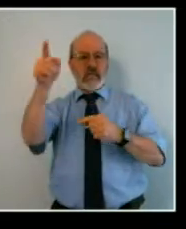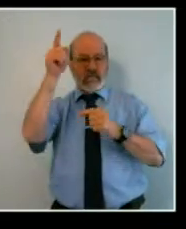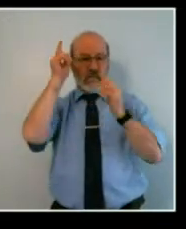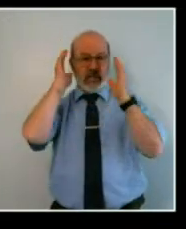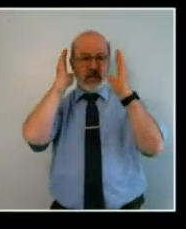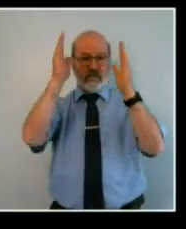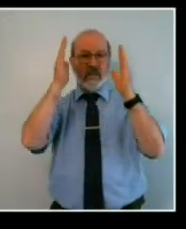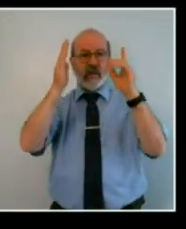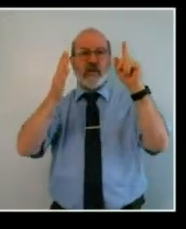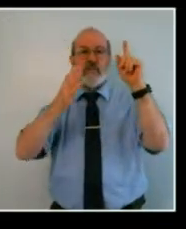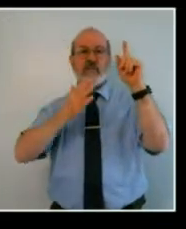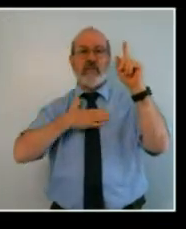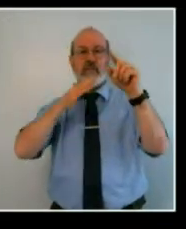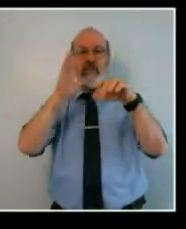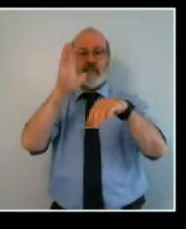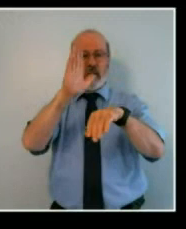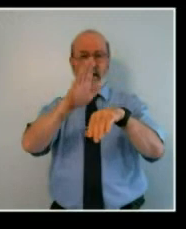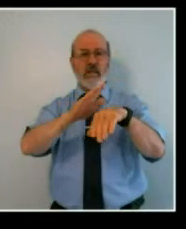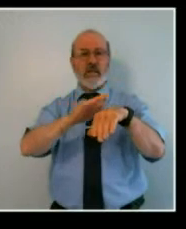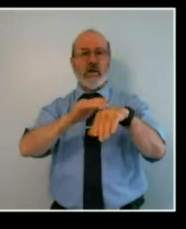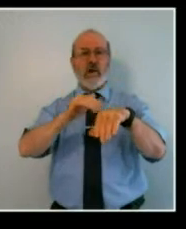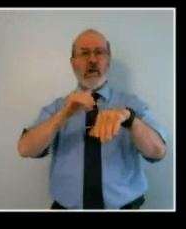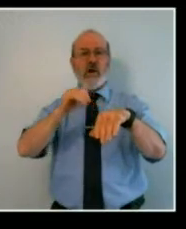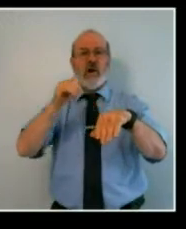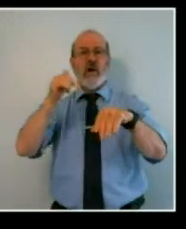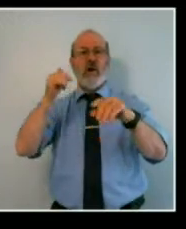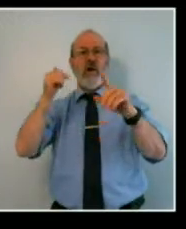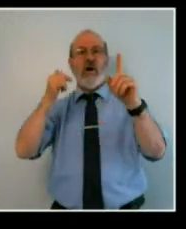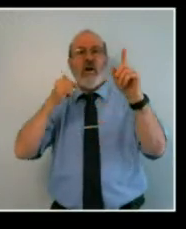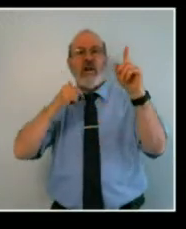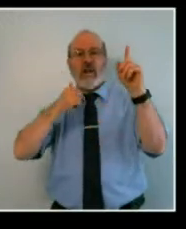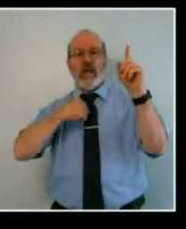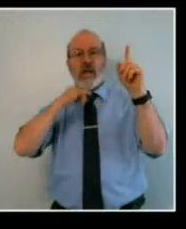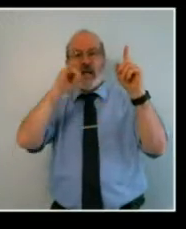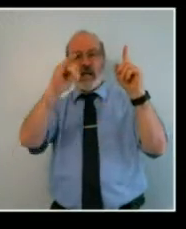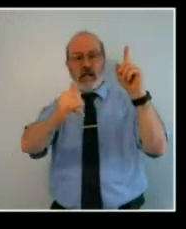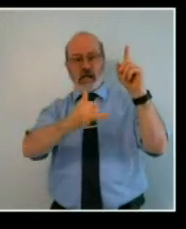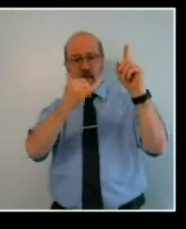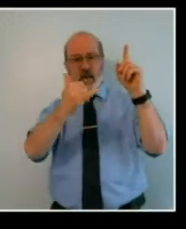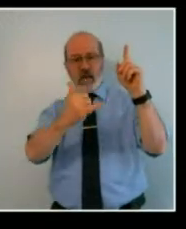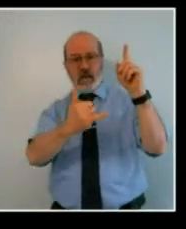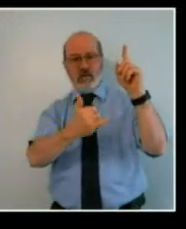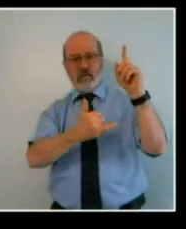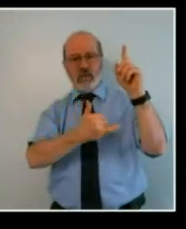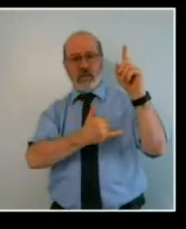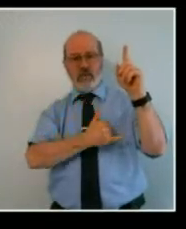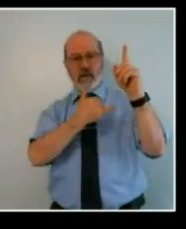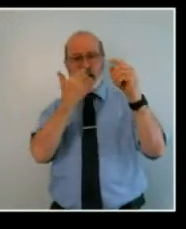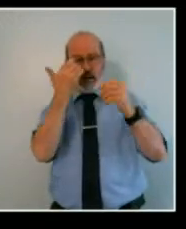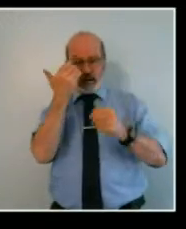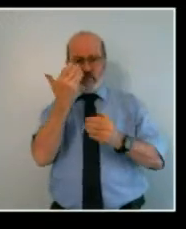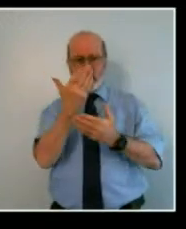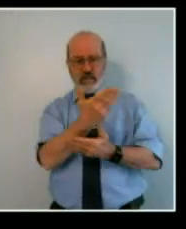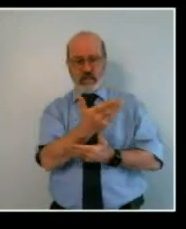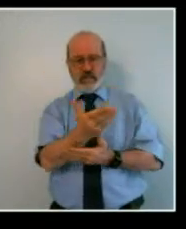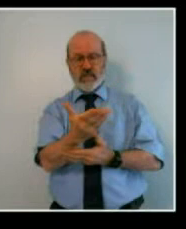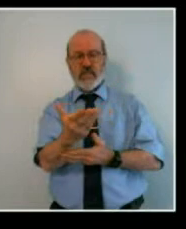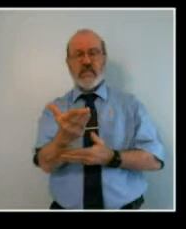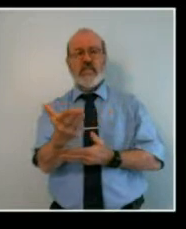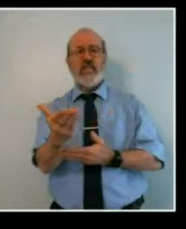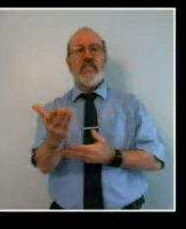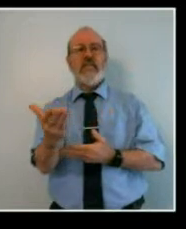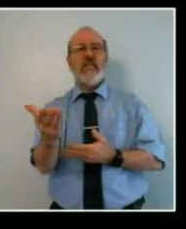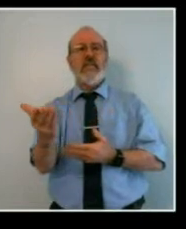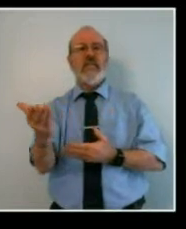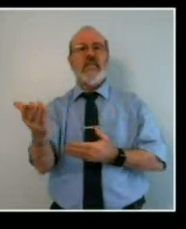If thou wilt heed my calling, I will abide with thee.